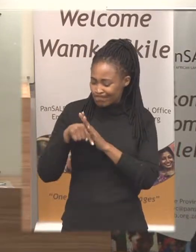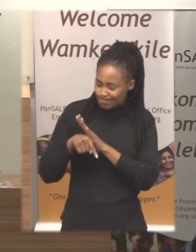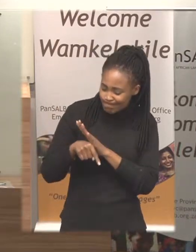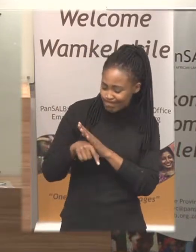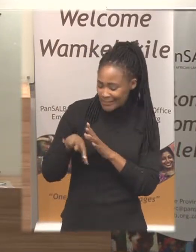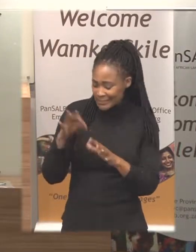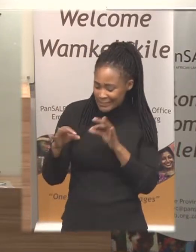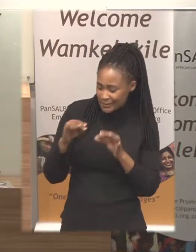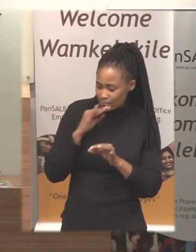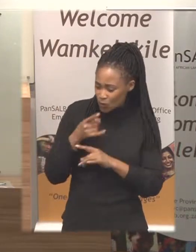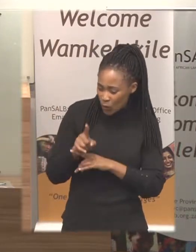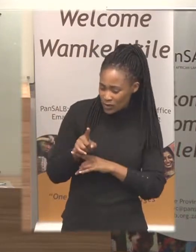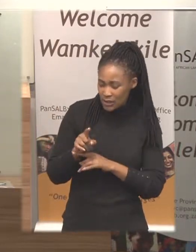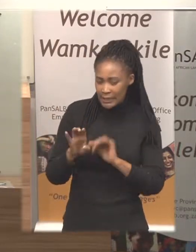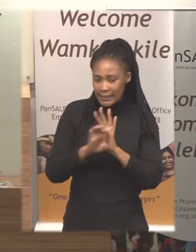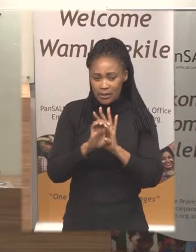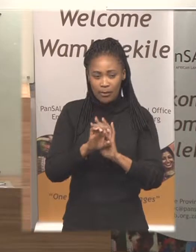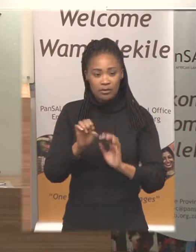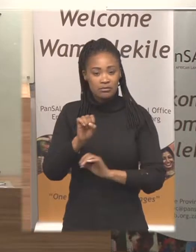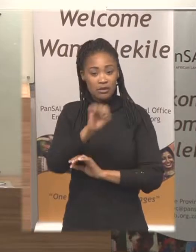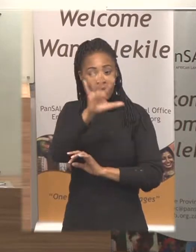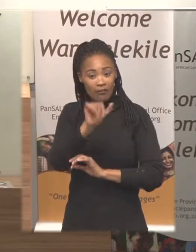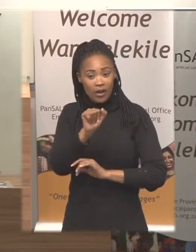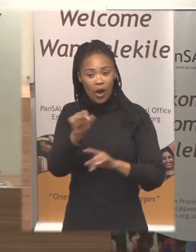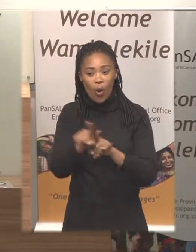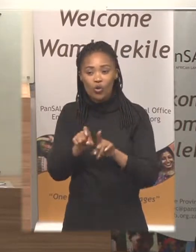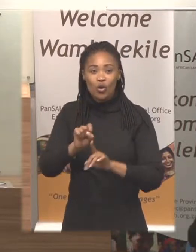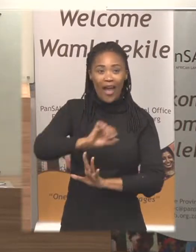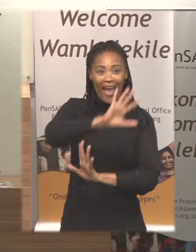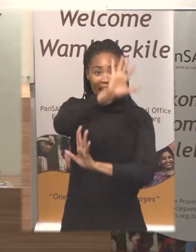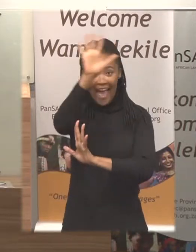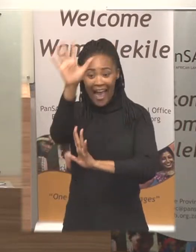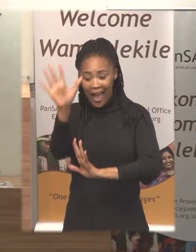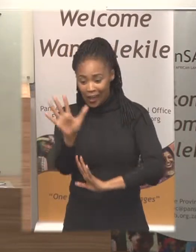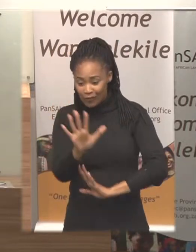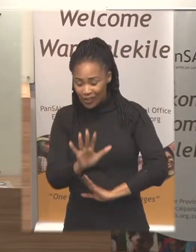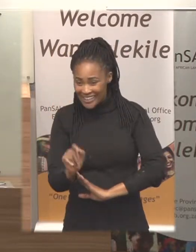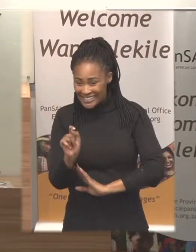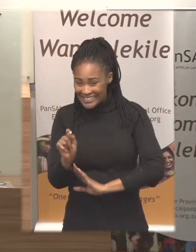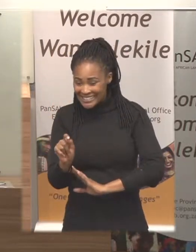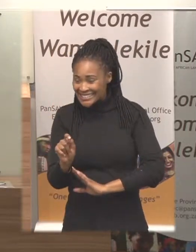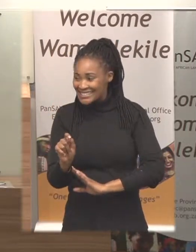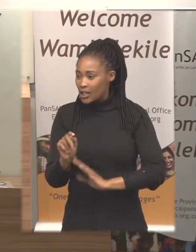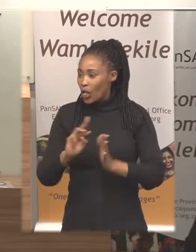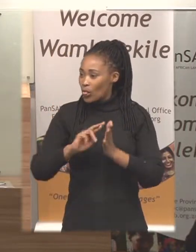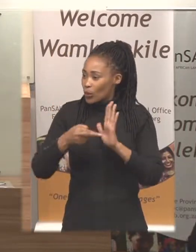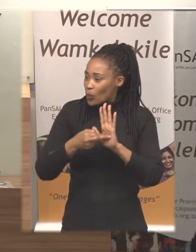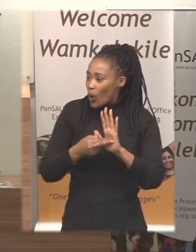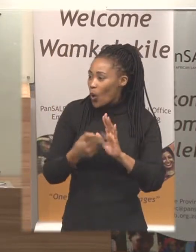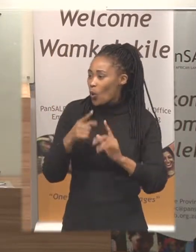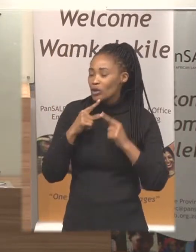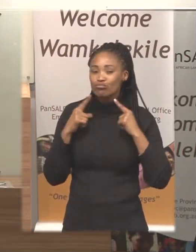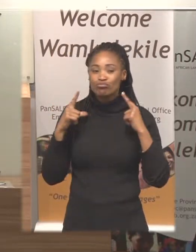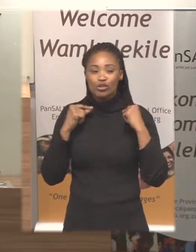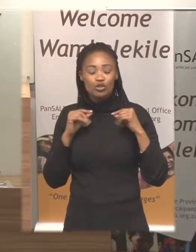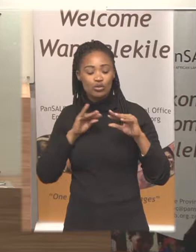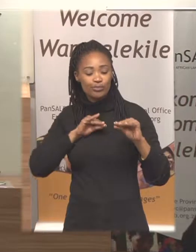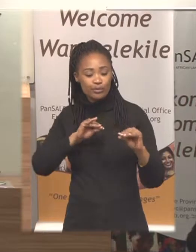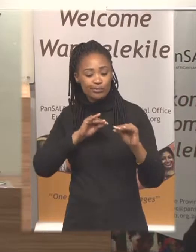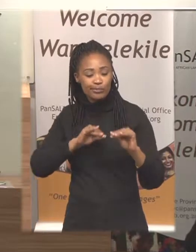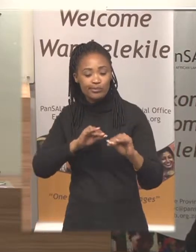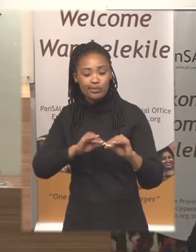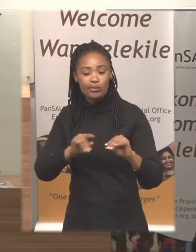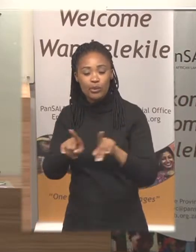example, in South Africa and further afield in Africa, about the role of missionaries in the colonial construction